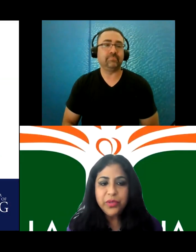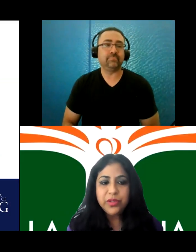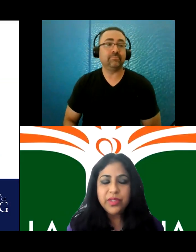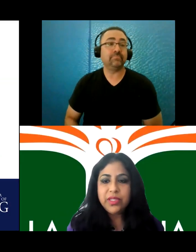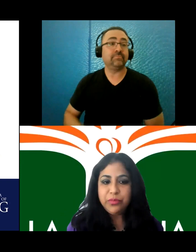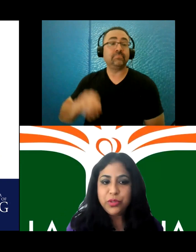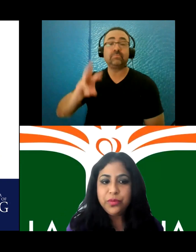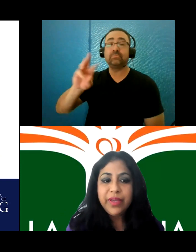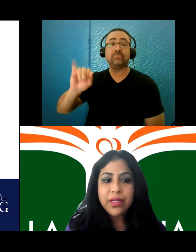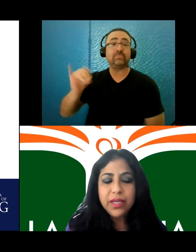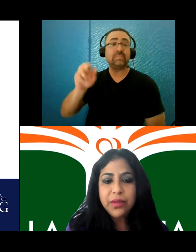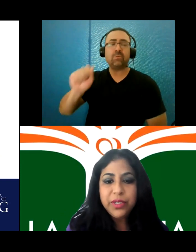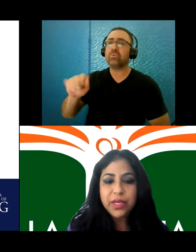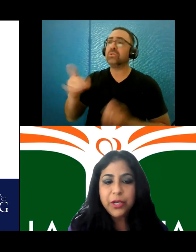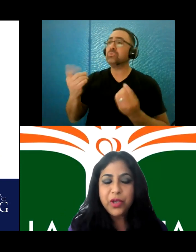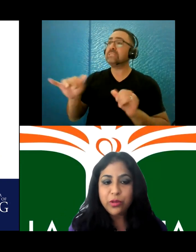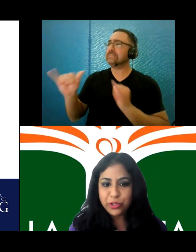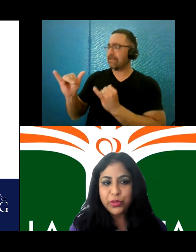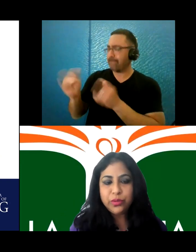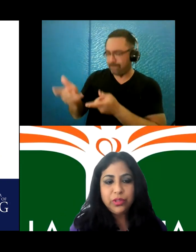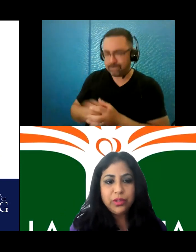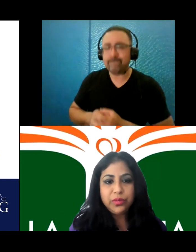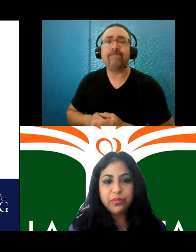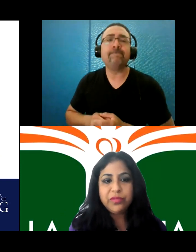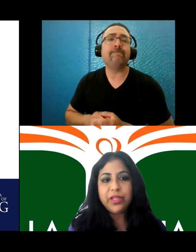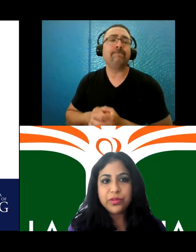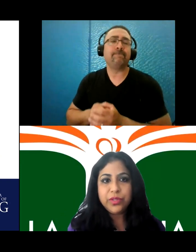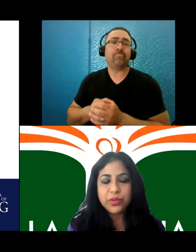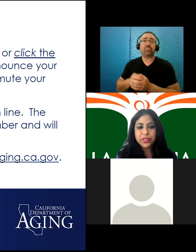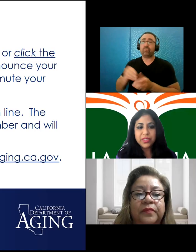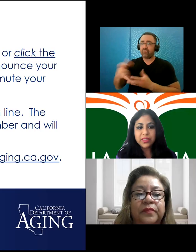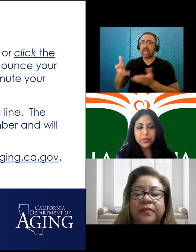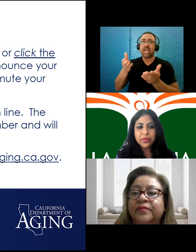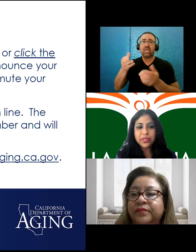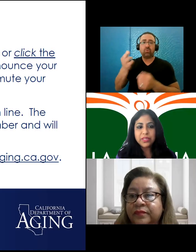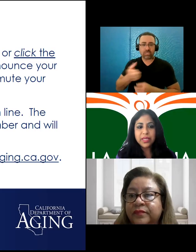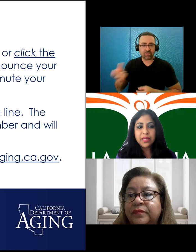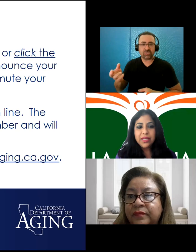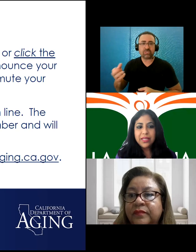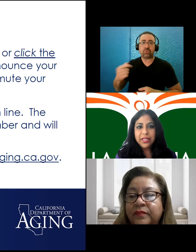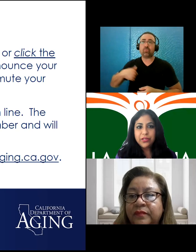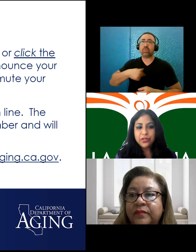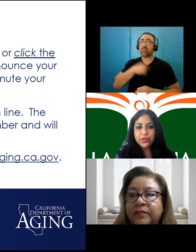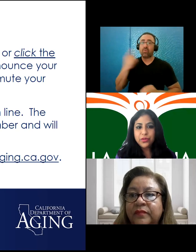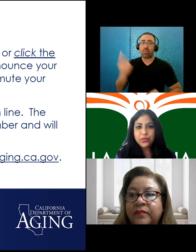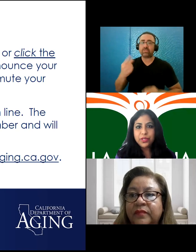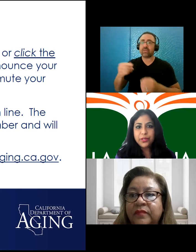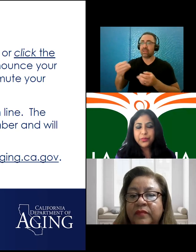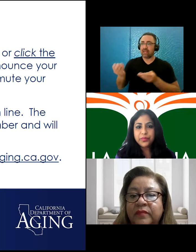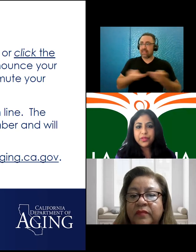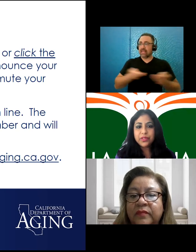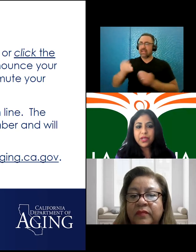I think we do the same too, Felia. We also, provide those resources. We're always a liaison